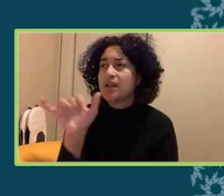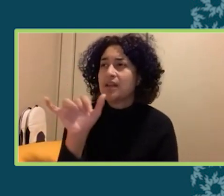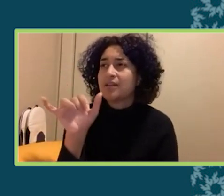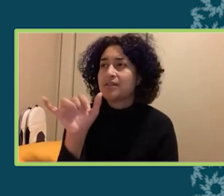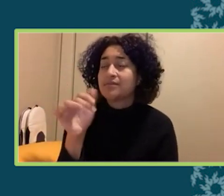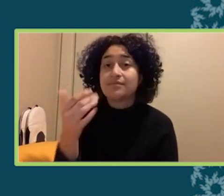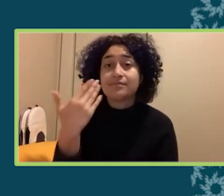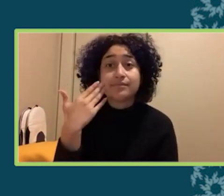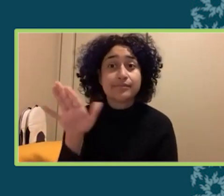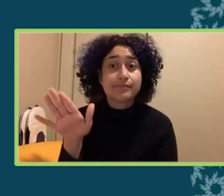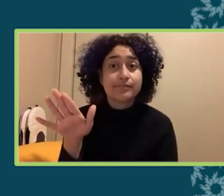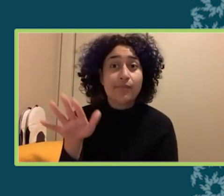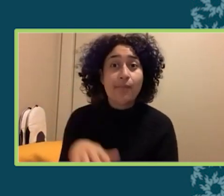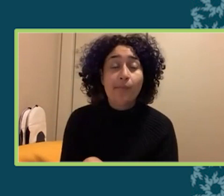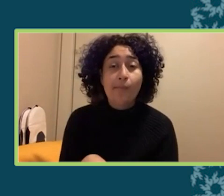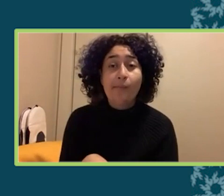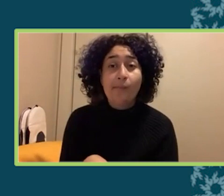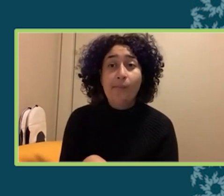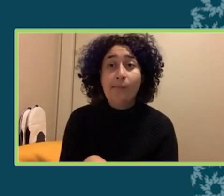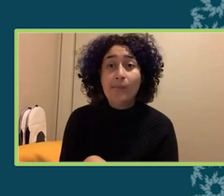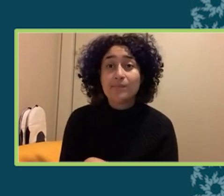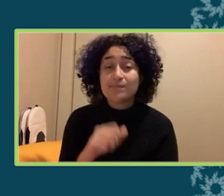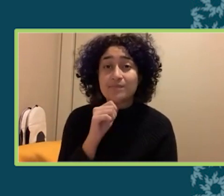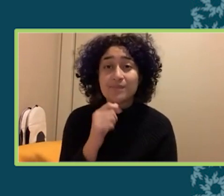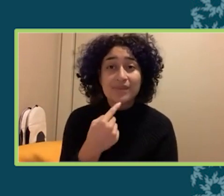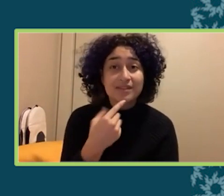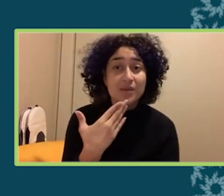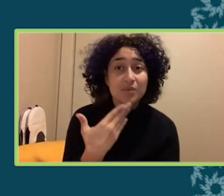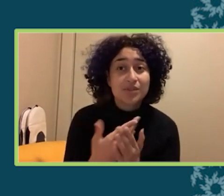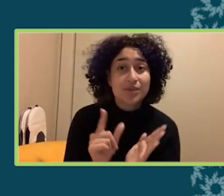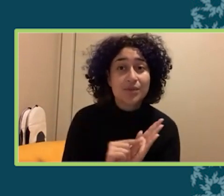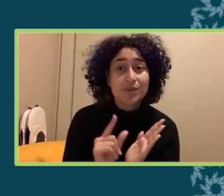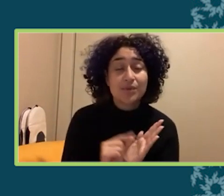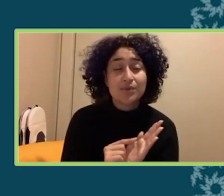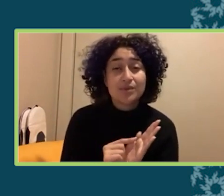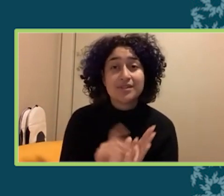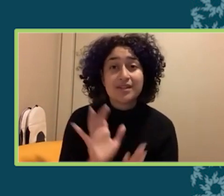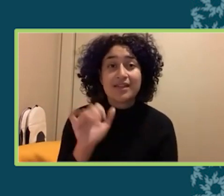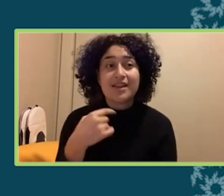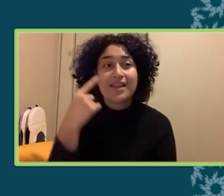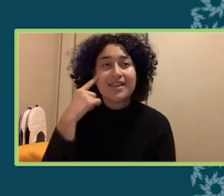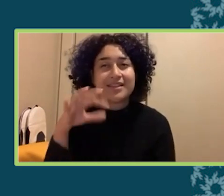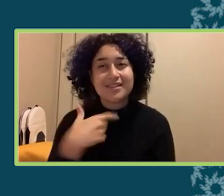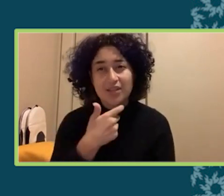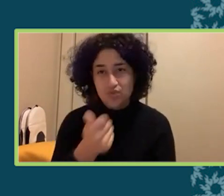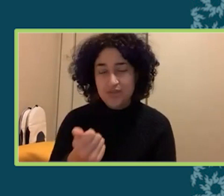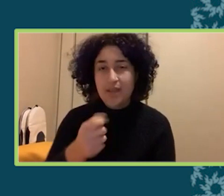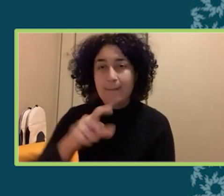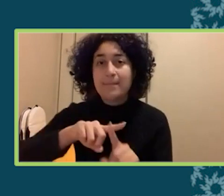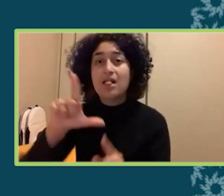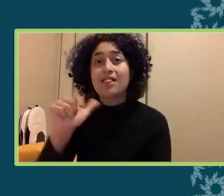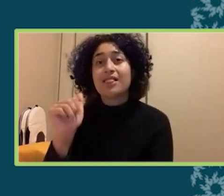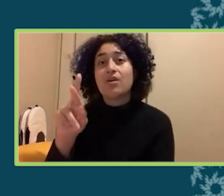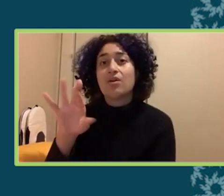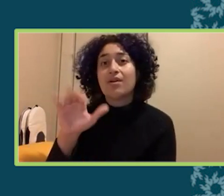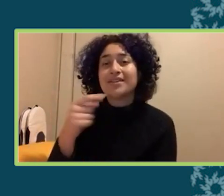weren't sure and didn't say it's good news, which was, I think, interesting. But Laura said, hey, I